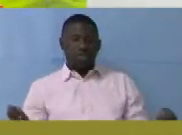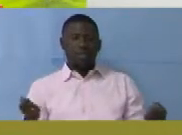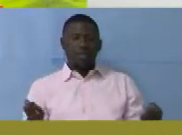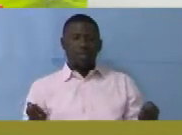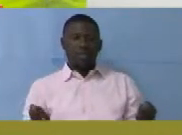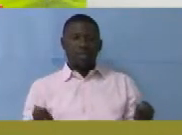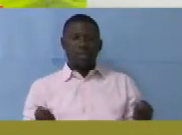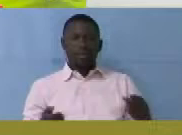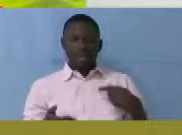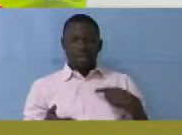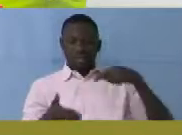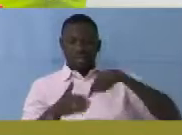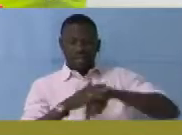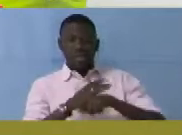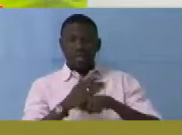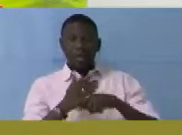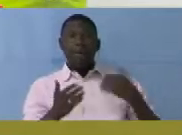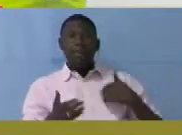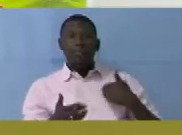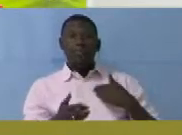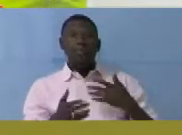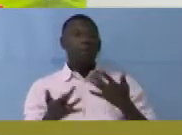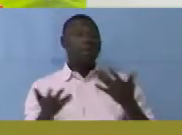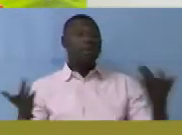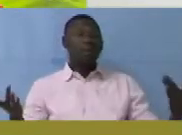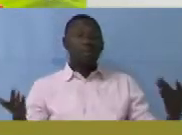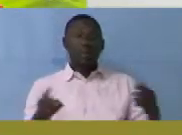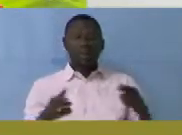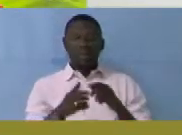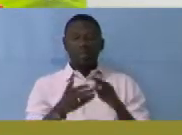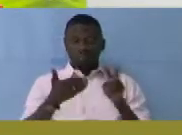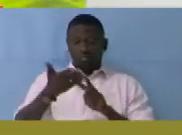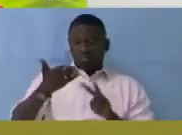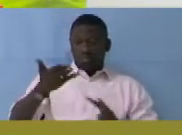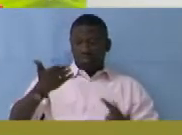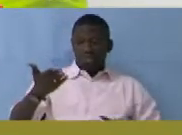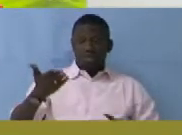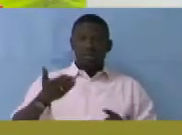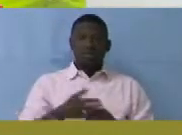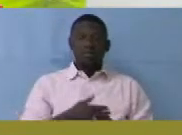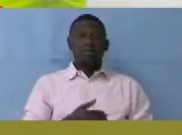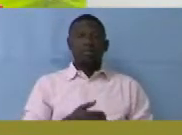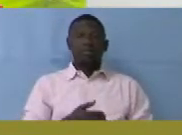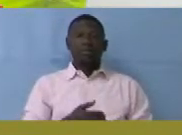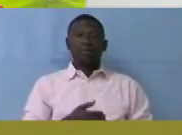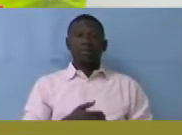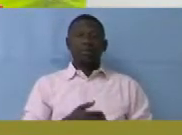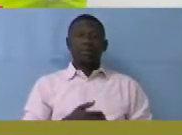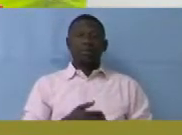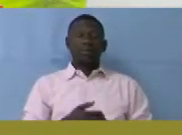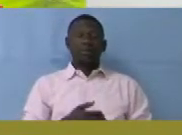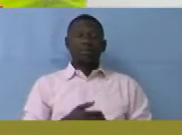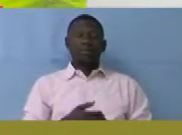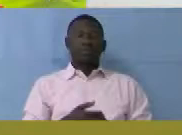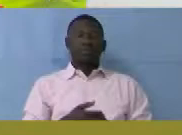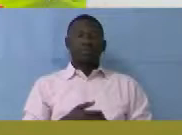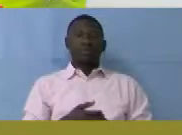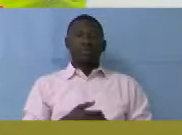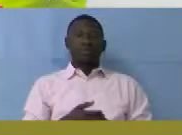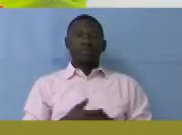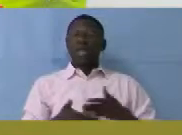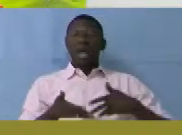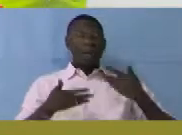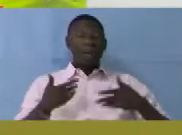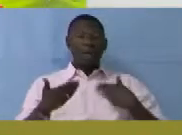the midst of civilians civilian lukono reading it bakarankan bulletin bituma ba